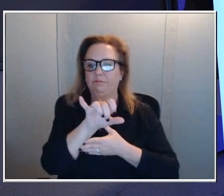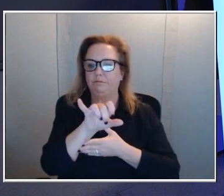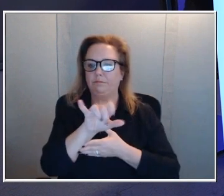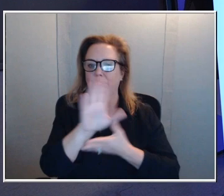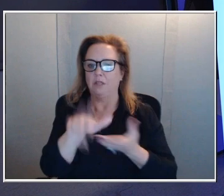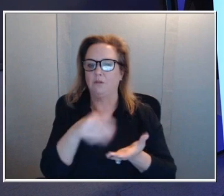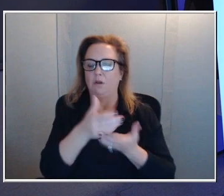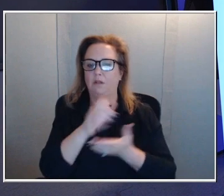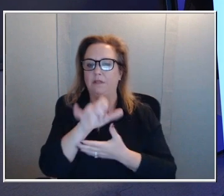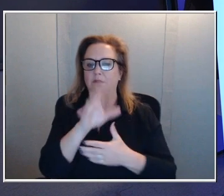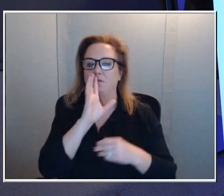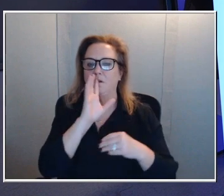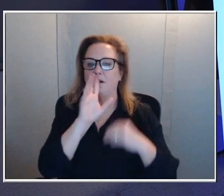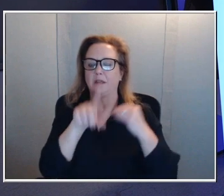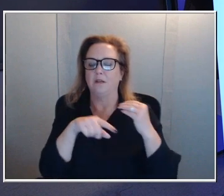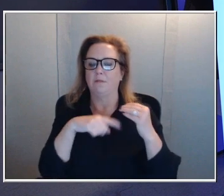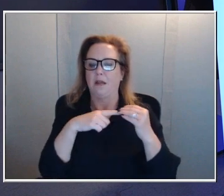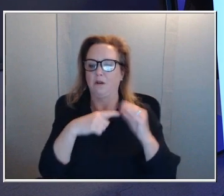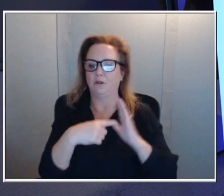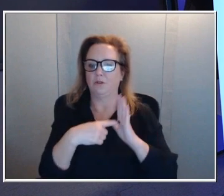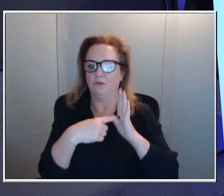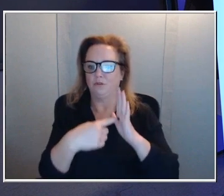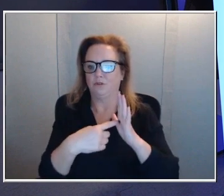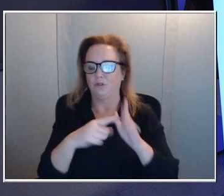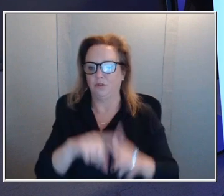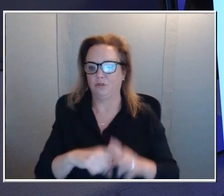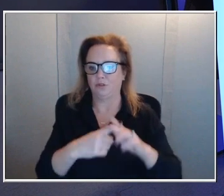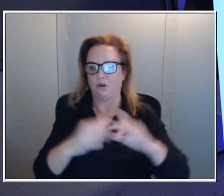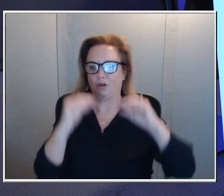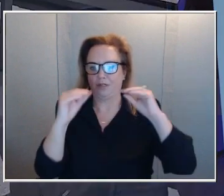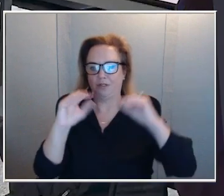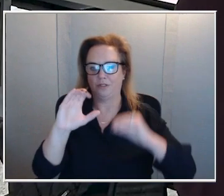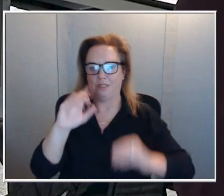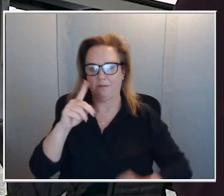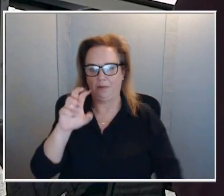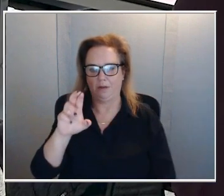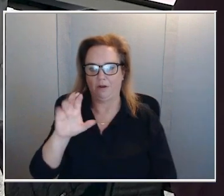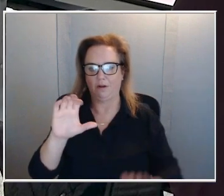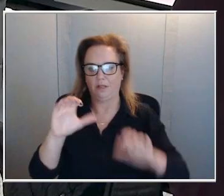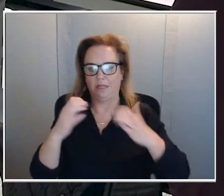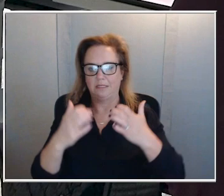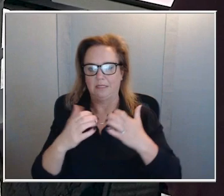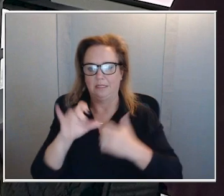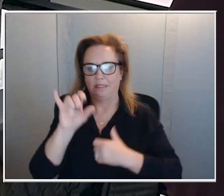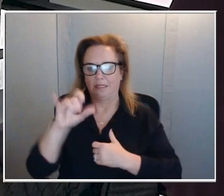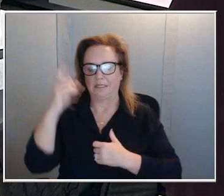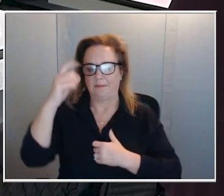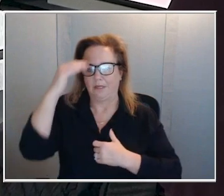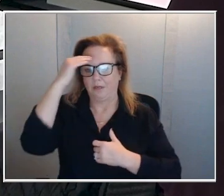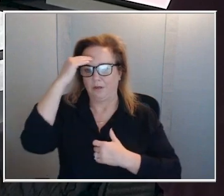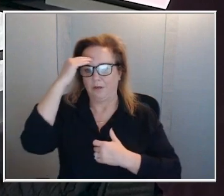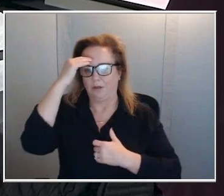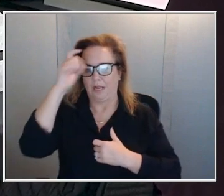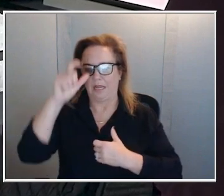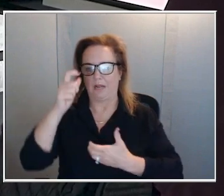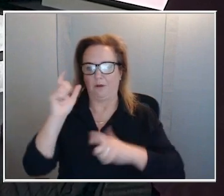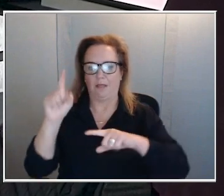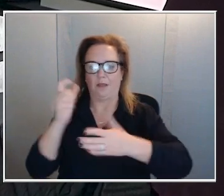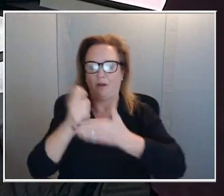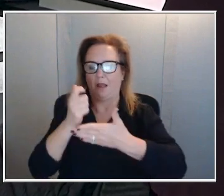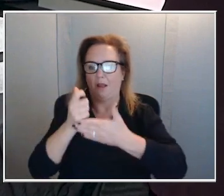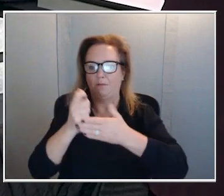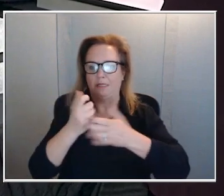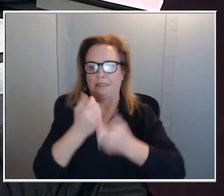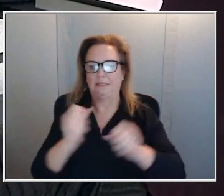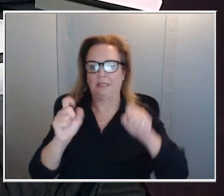as we've been talking about earlier in the show, that you started teaching CPR classes. So was this something you knew immediately? I got to get out there and help people. I got to help save people's